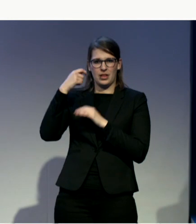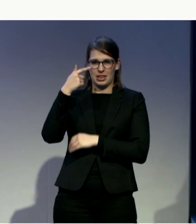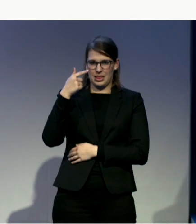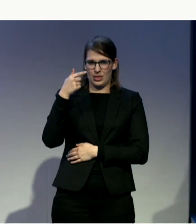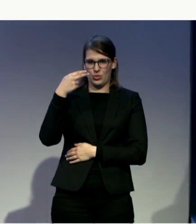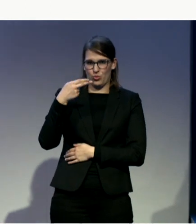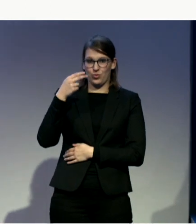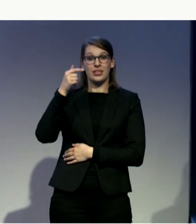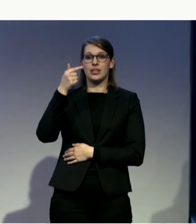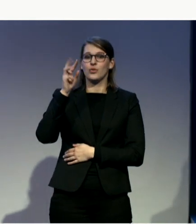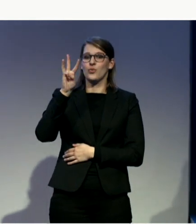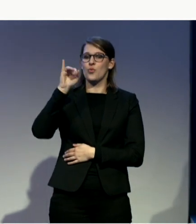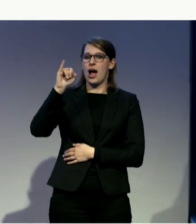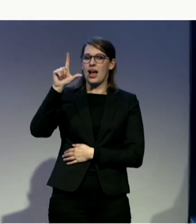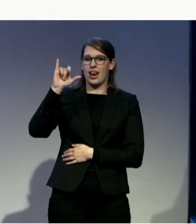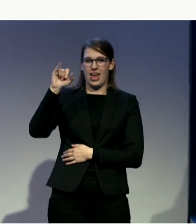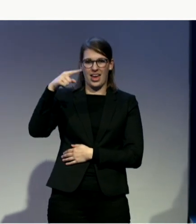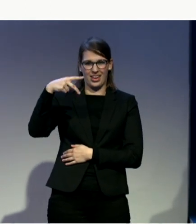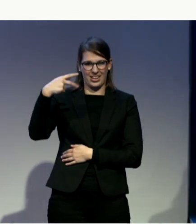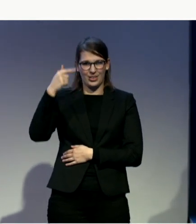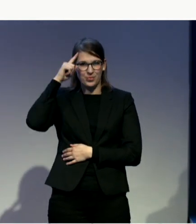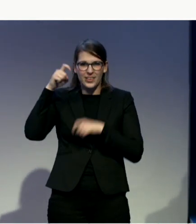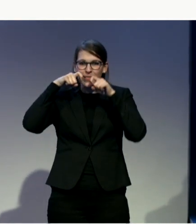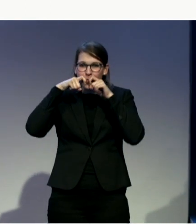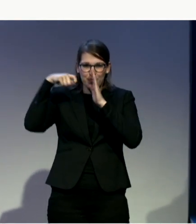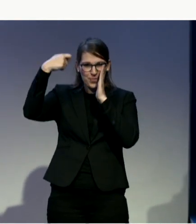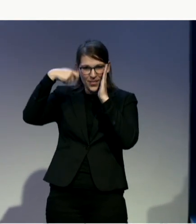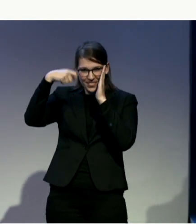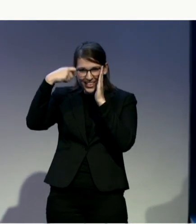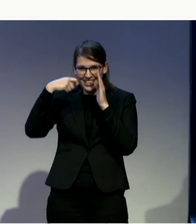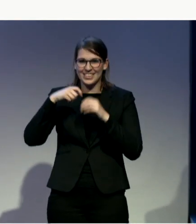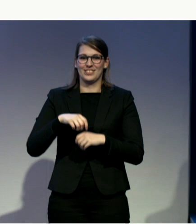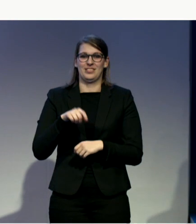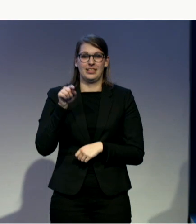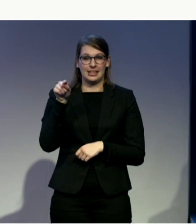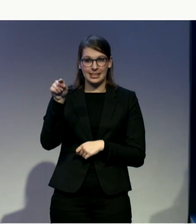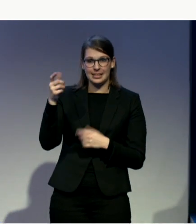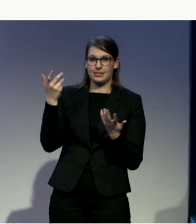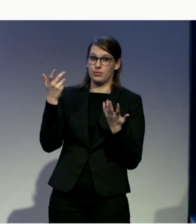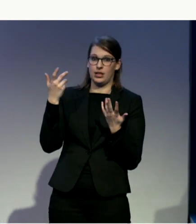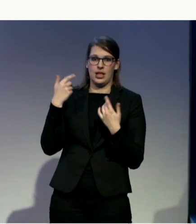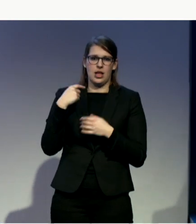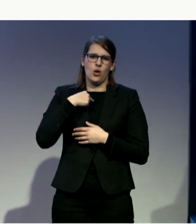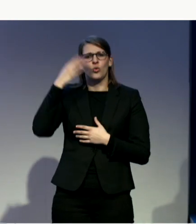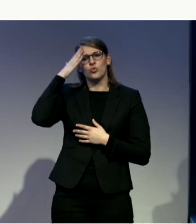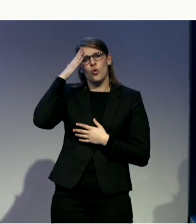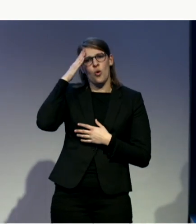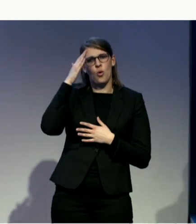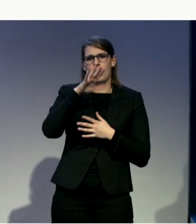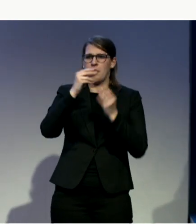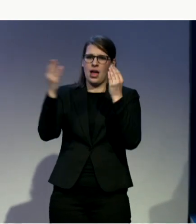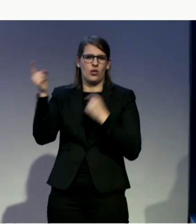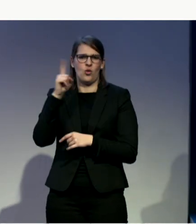movie, is a really good example of having a disabled character who is not